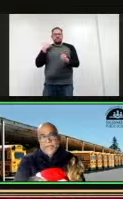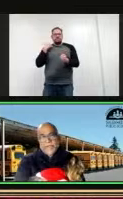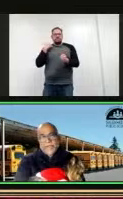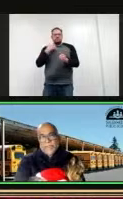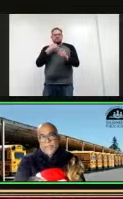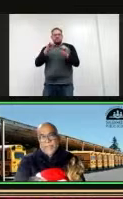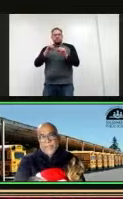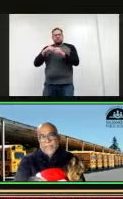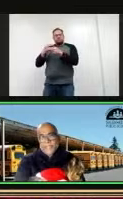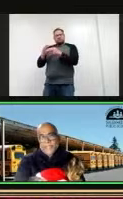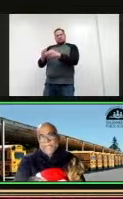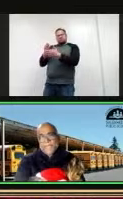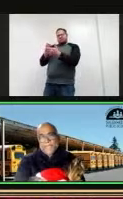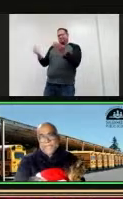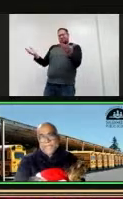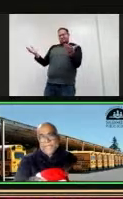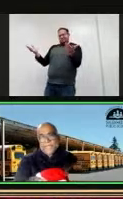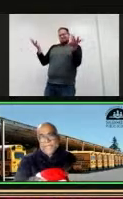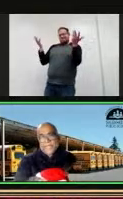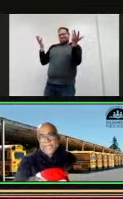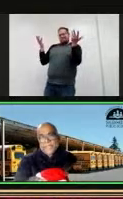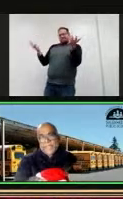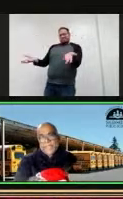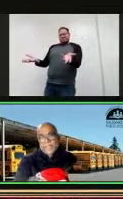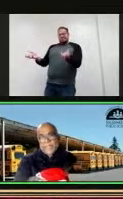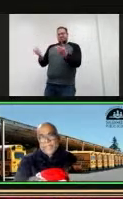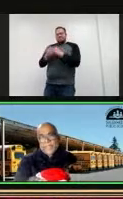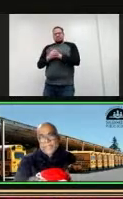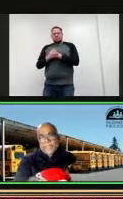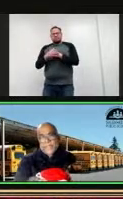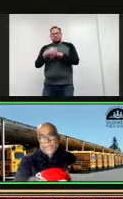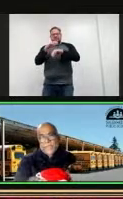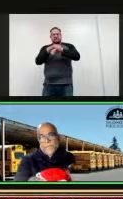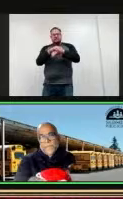to call them something as English language.